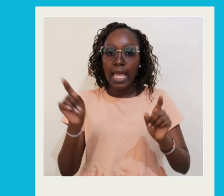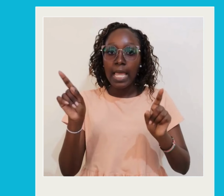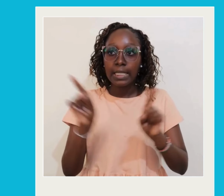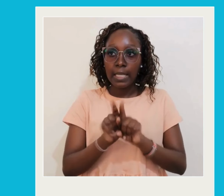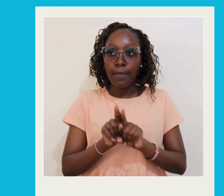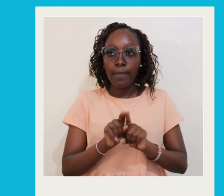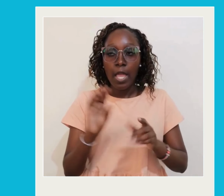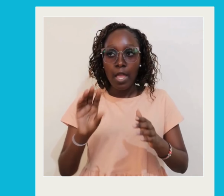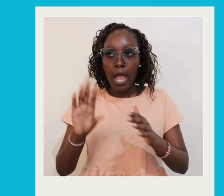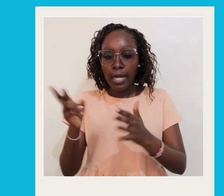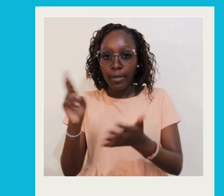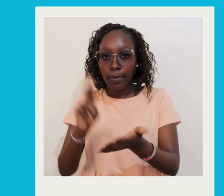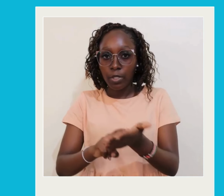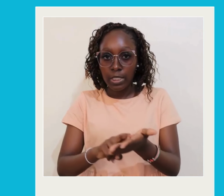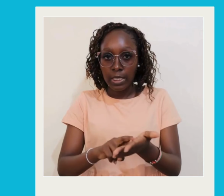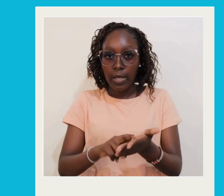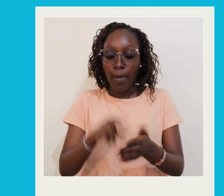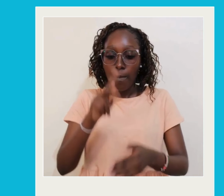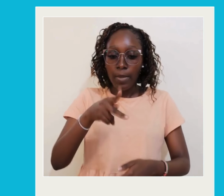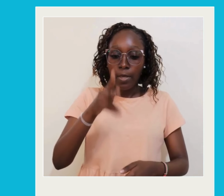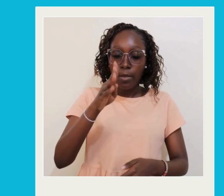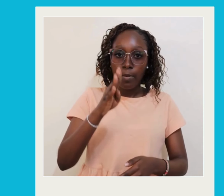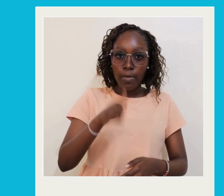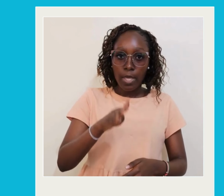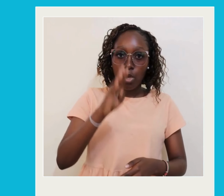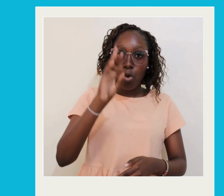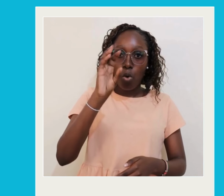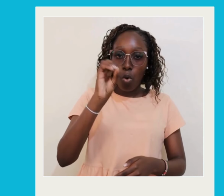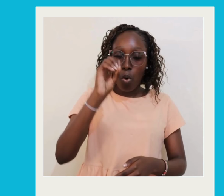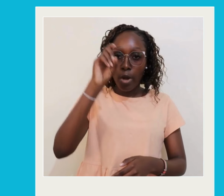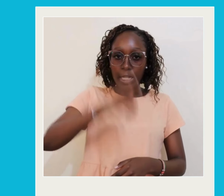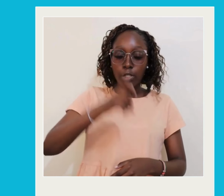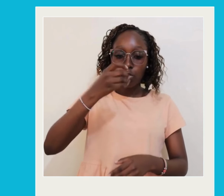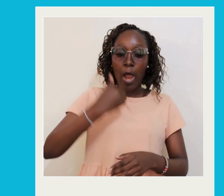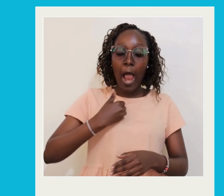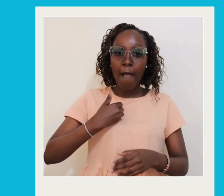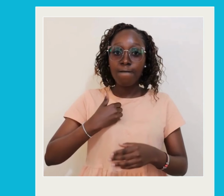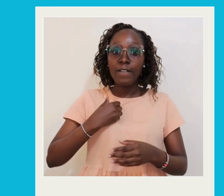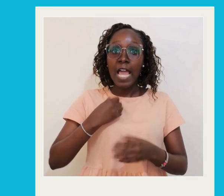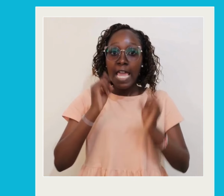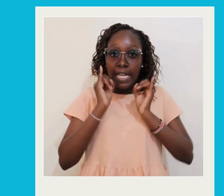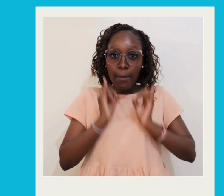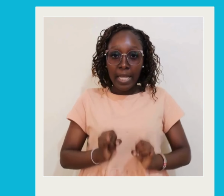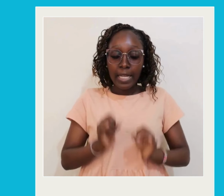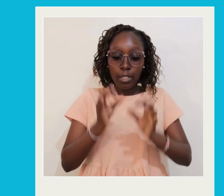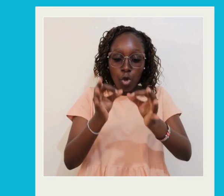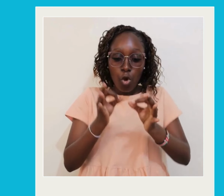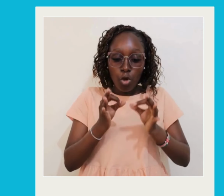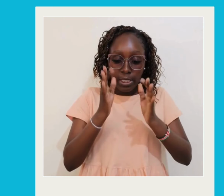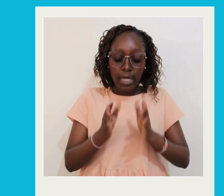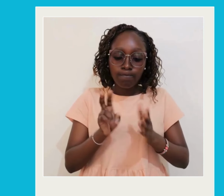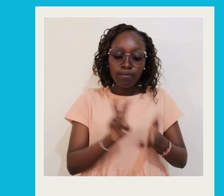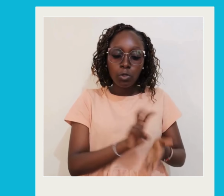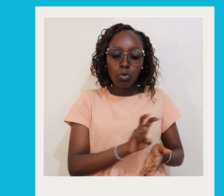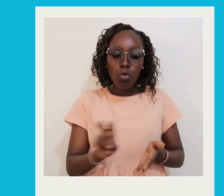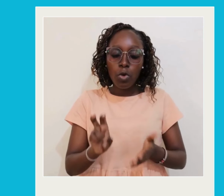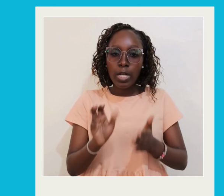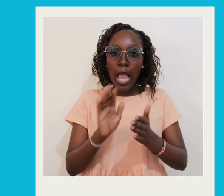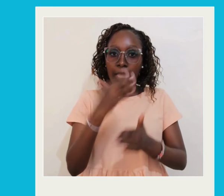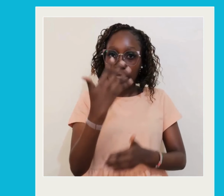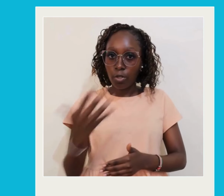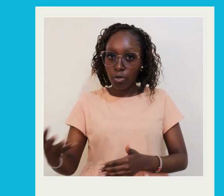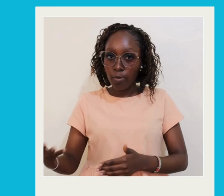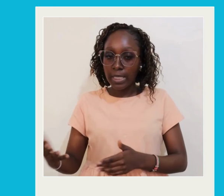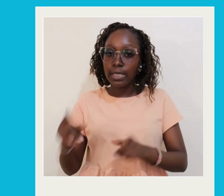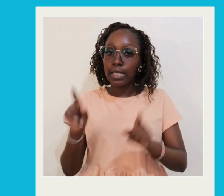It also sets out an obligation on audits and reporting. Here, PBOs are expected to